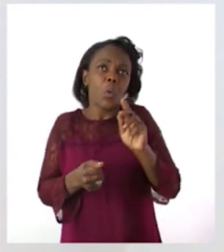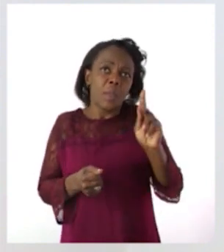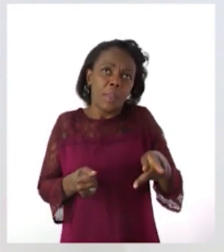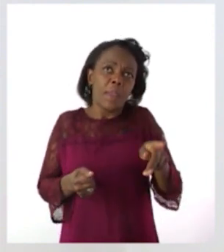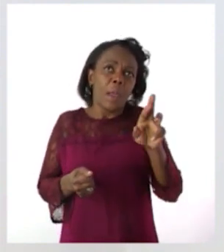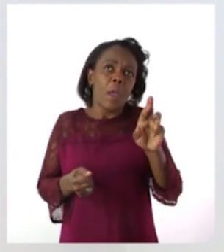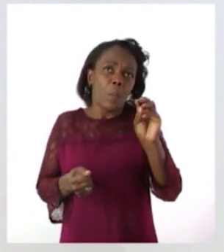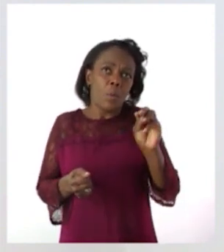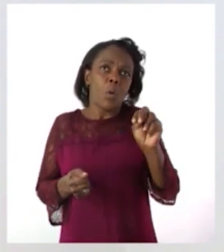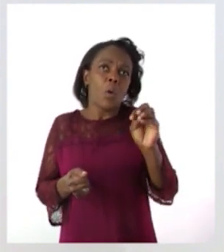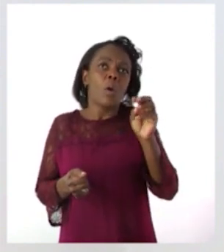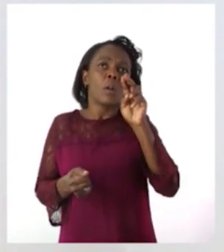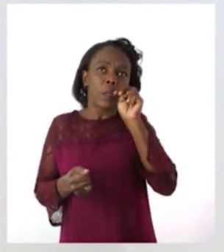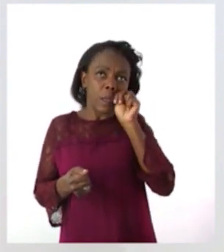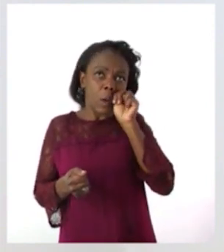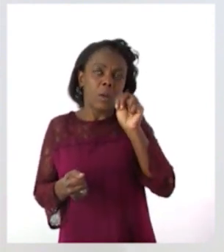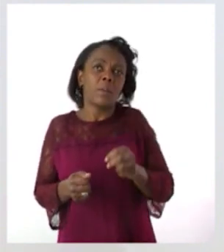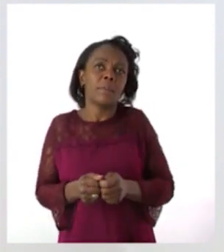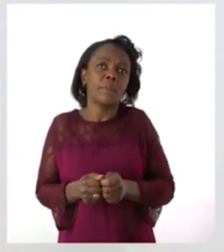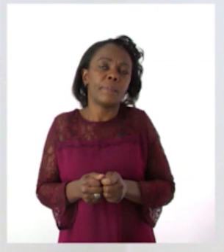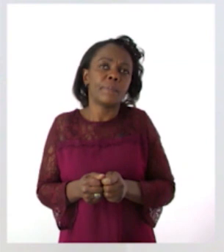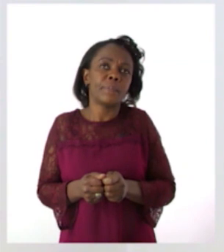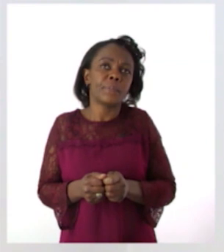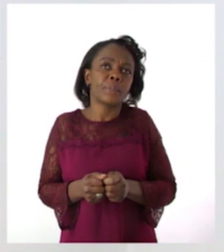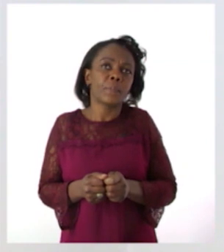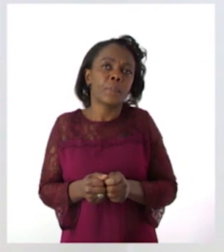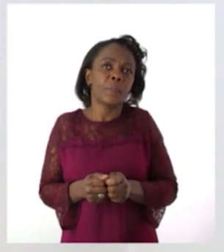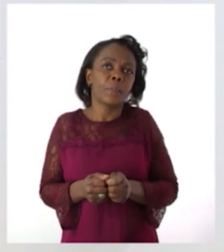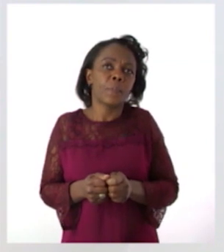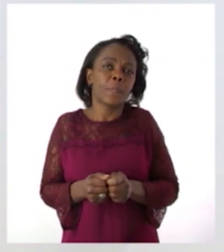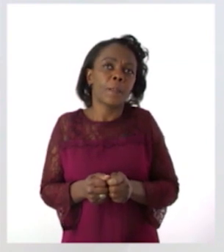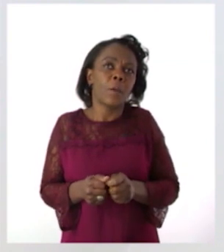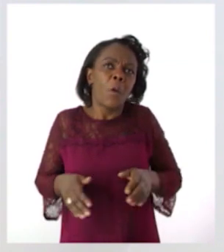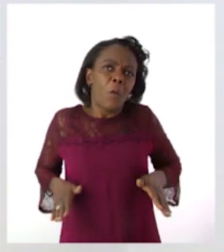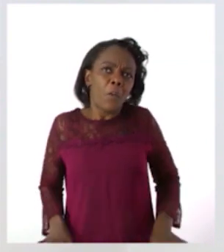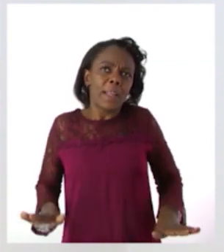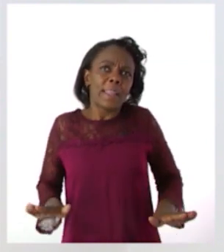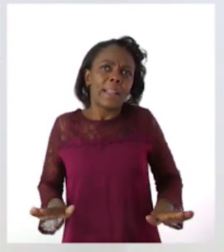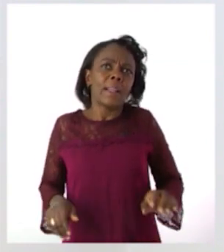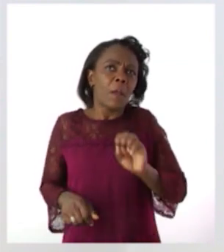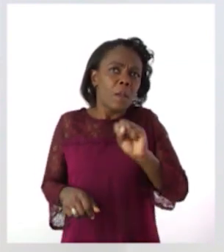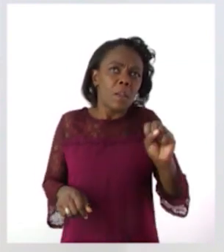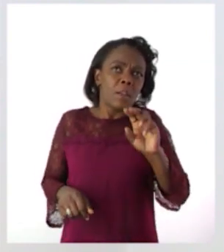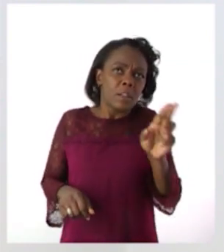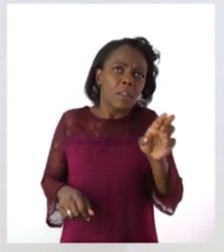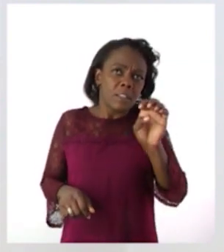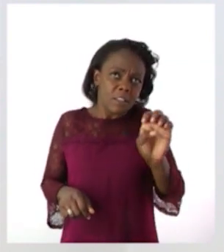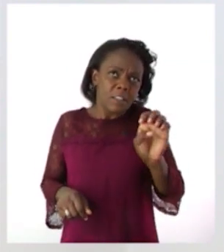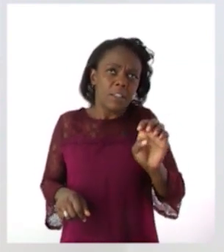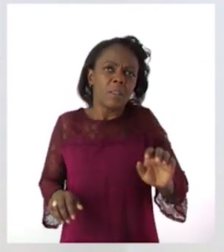pronoun? She. I'm not going to use her name. I'm just going to say she. She is running. She